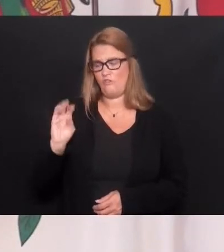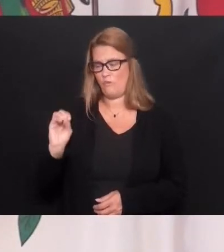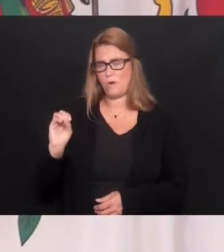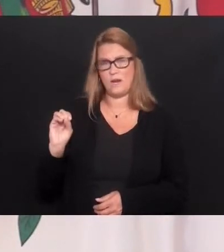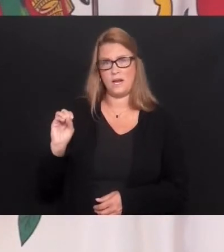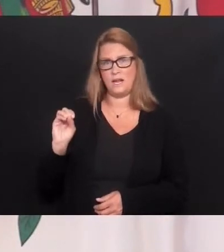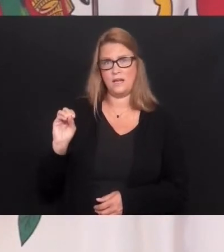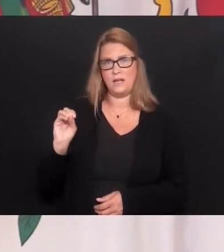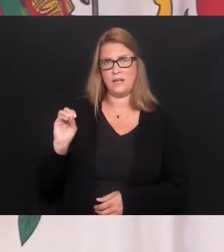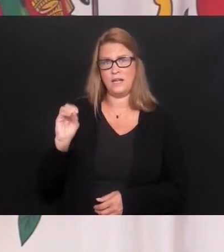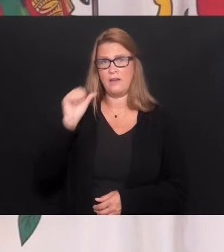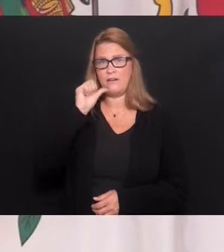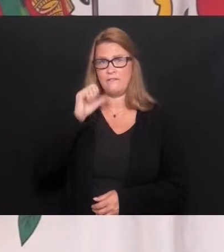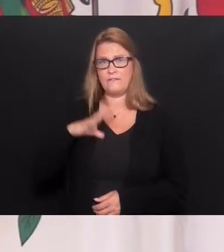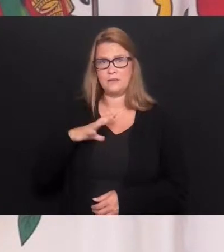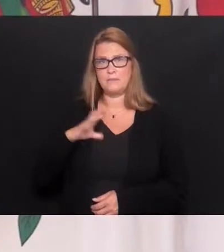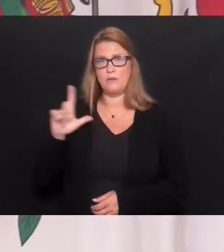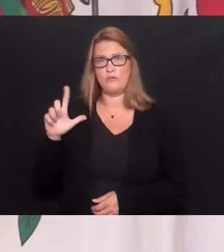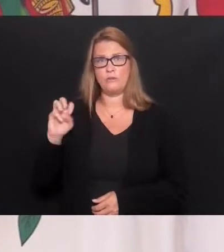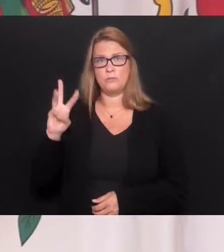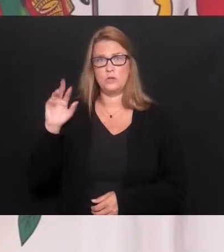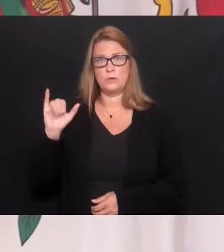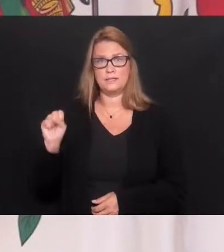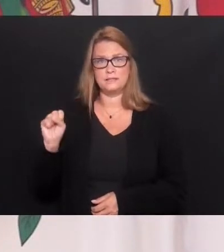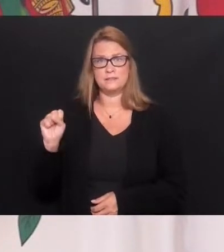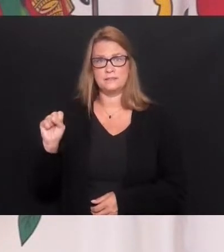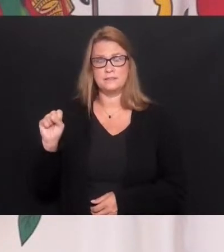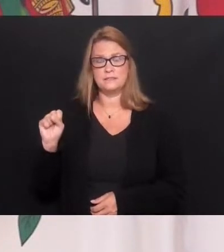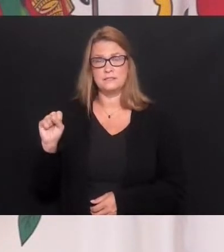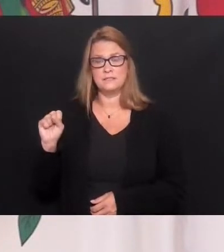40-year-old female from Lewis County.